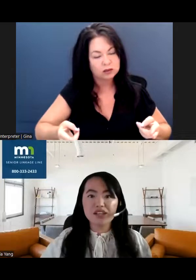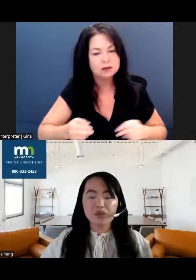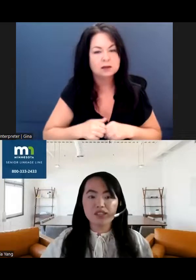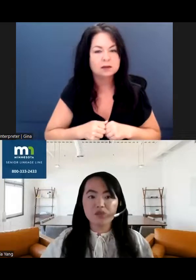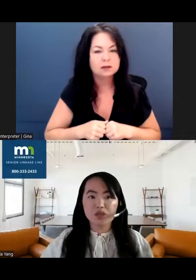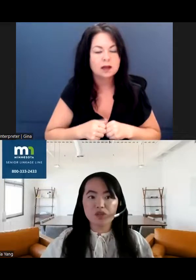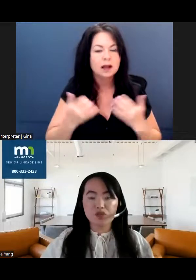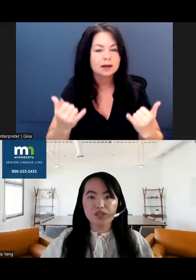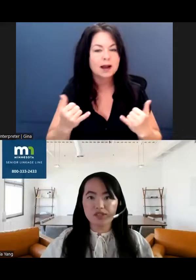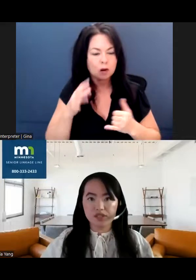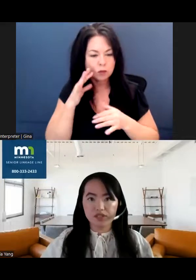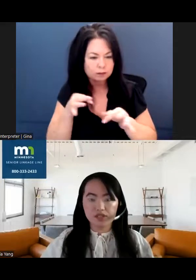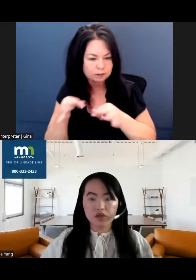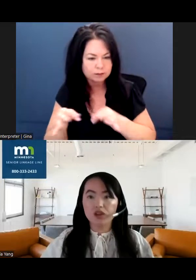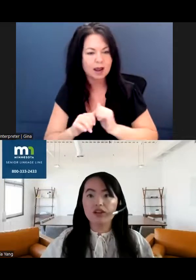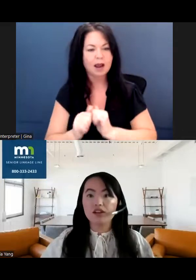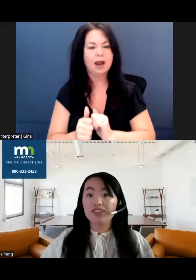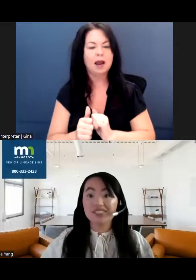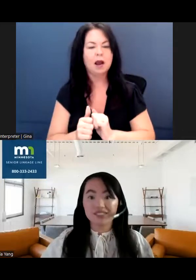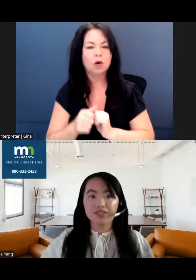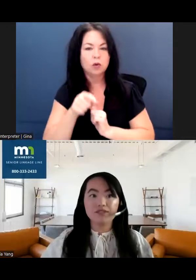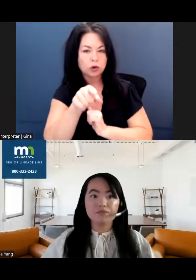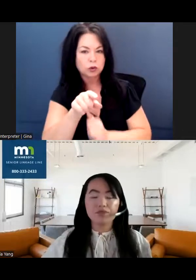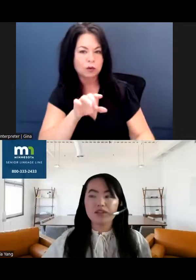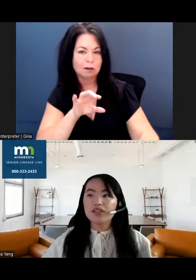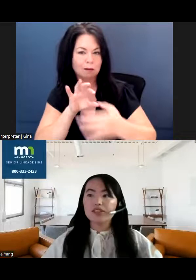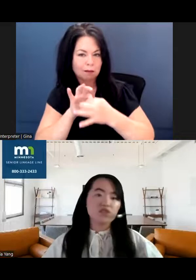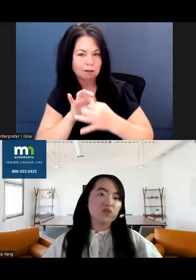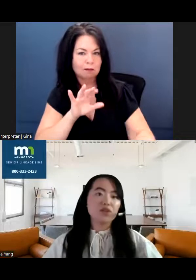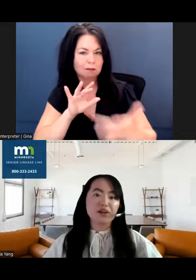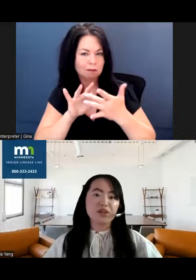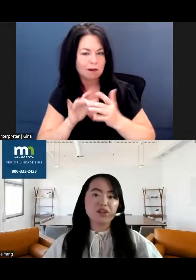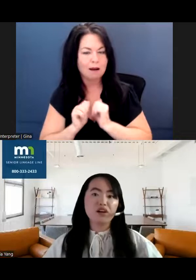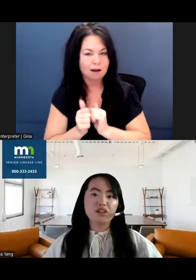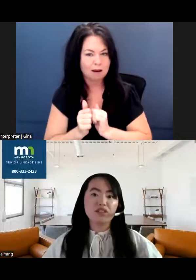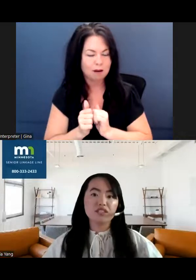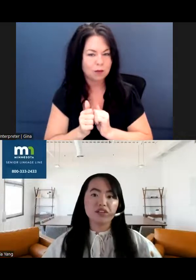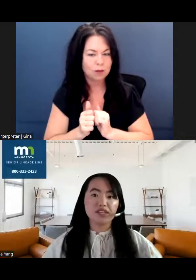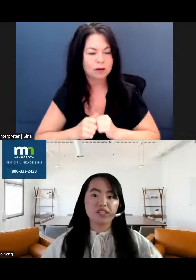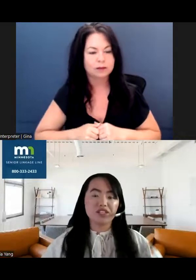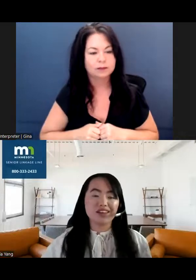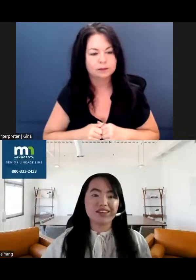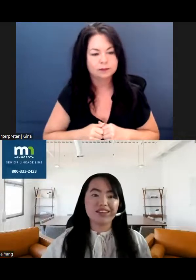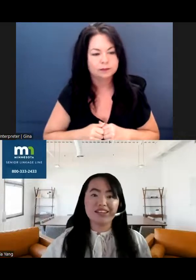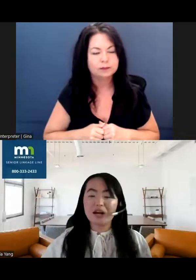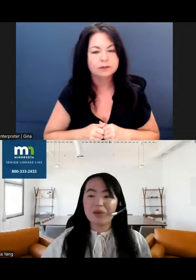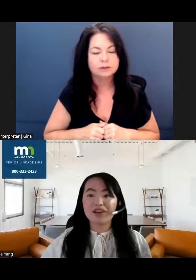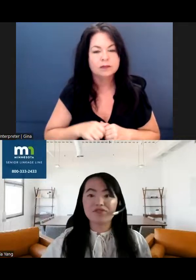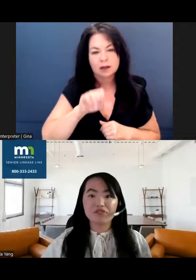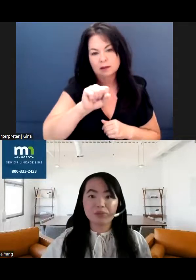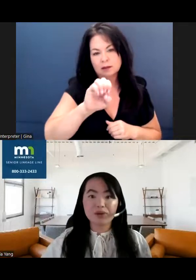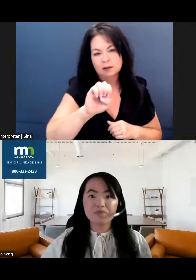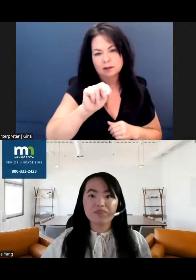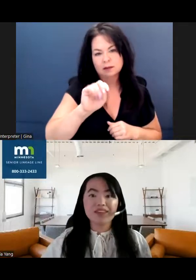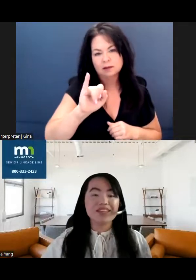to connect with us when you do need the services or assistance. So the first one here, you can call the Senior Linkage Line. Our